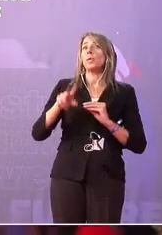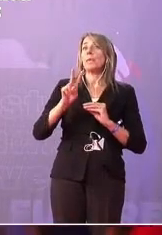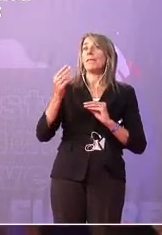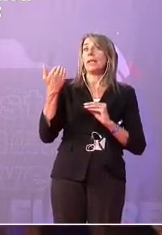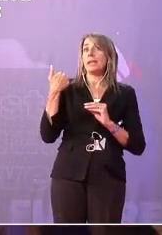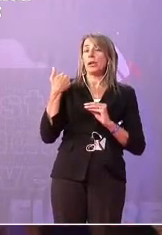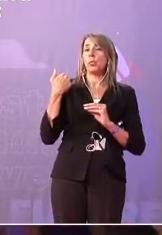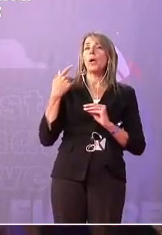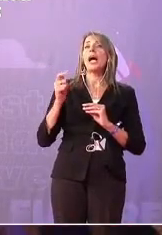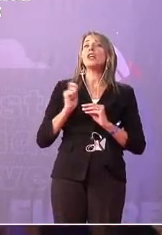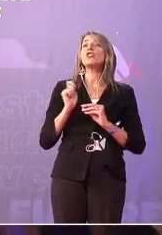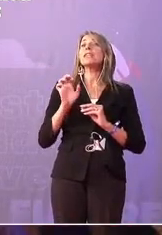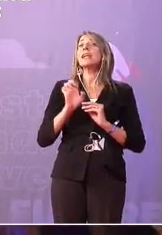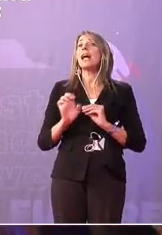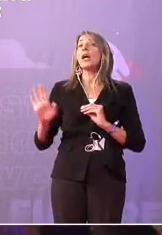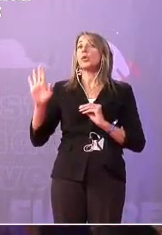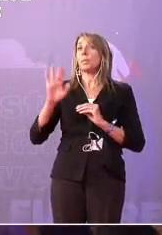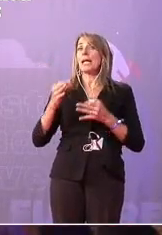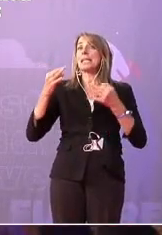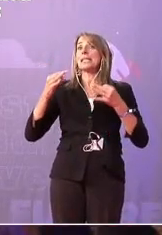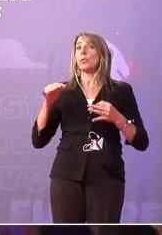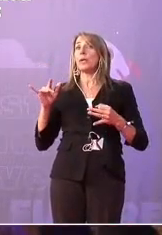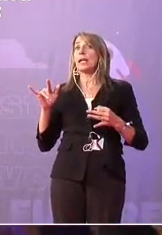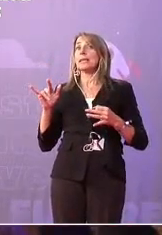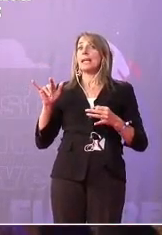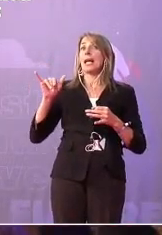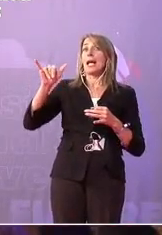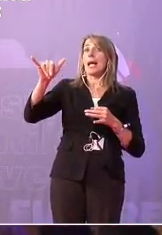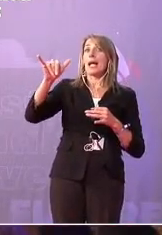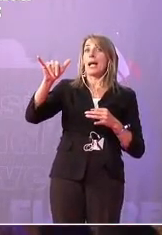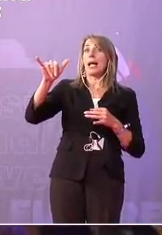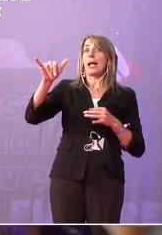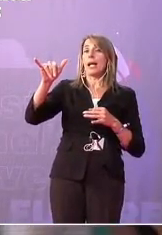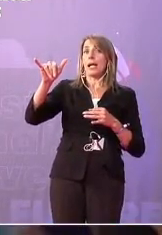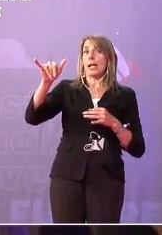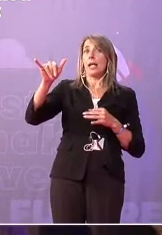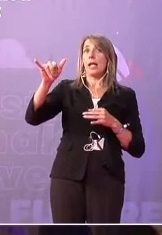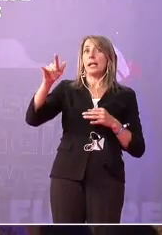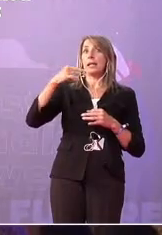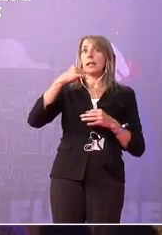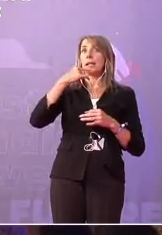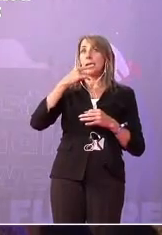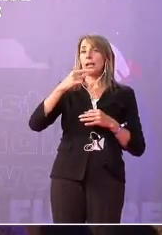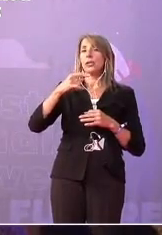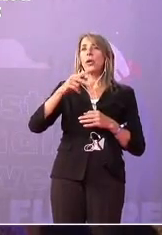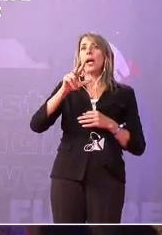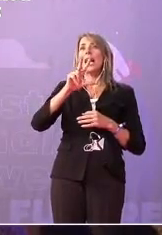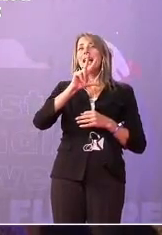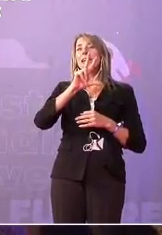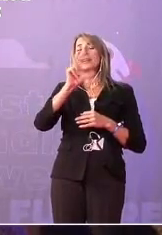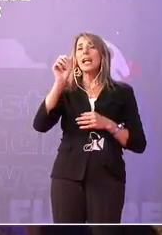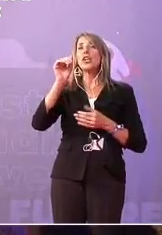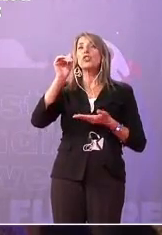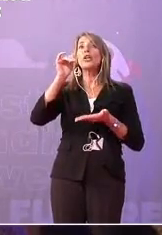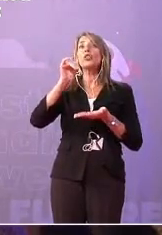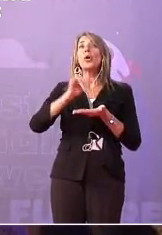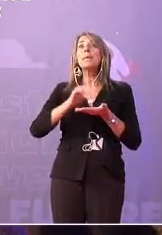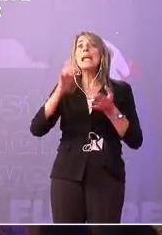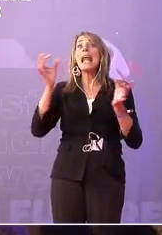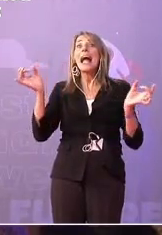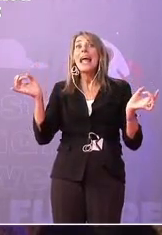300,000 events that could have been transformed in serious accident, twice the number